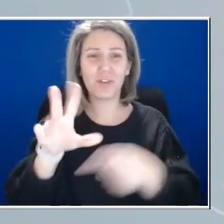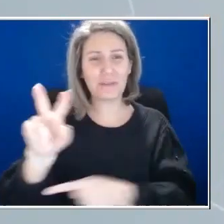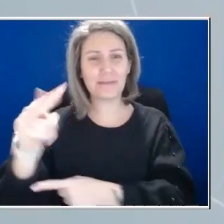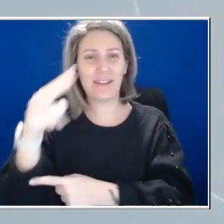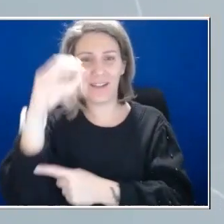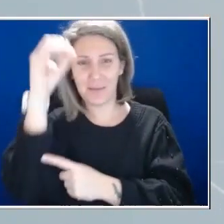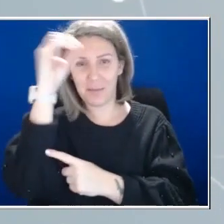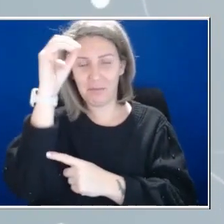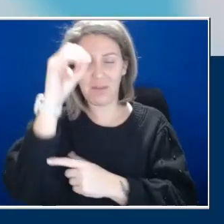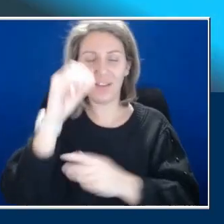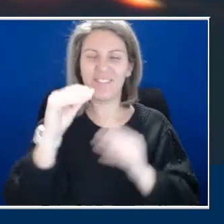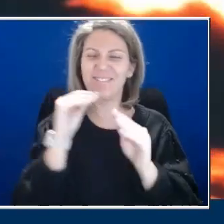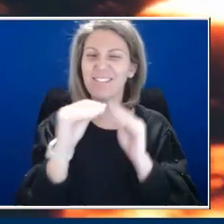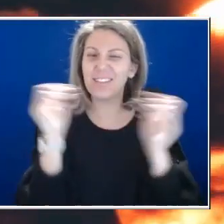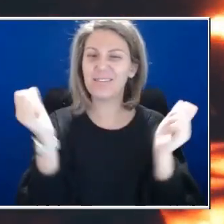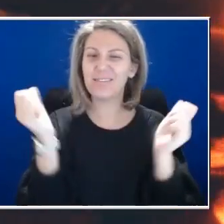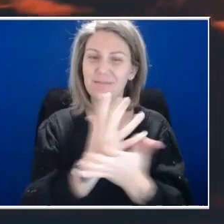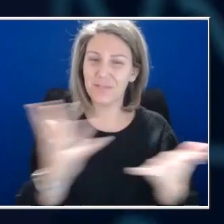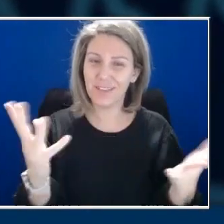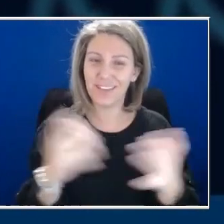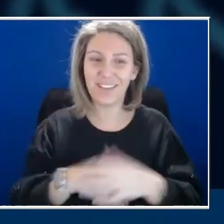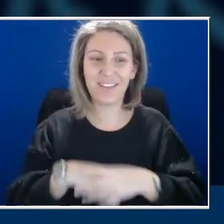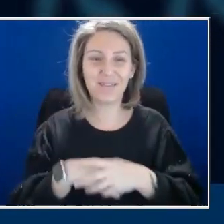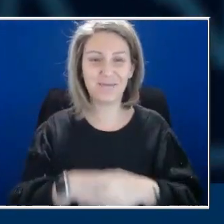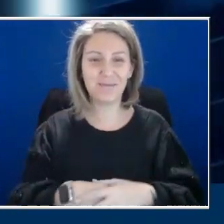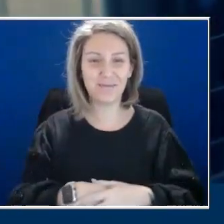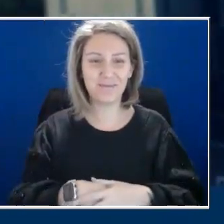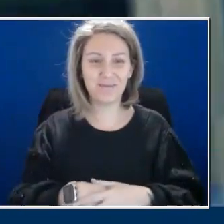fixed everything.